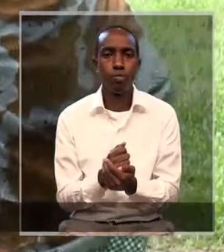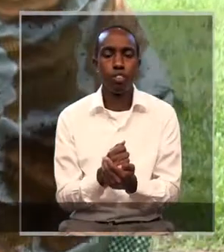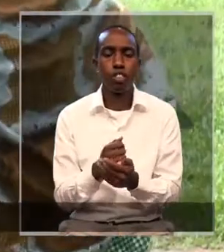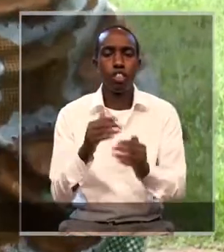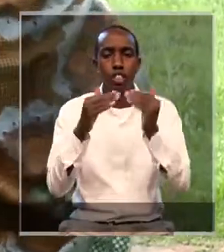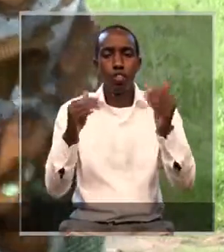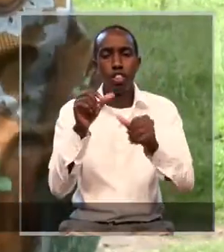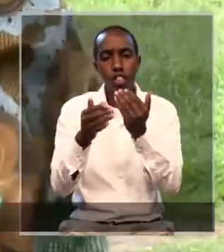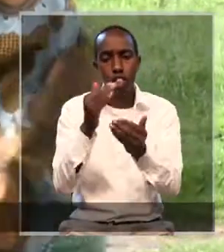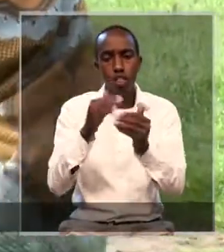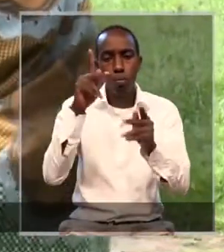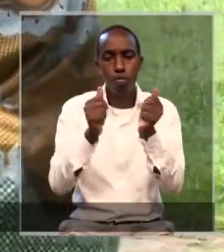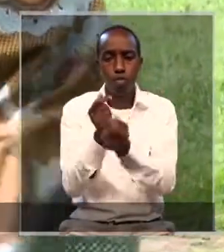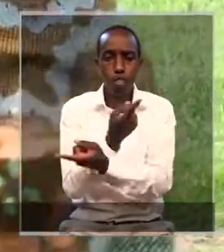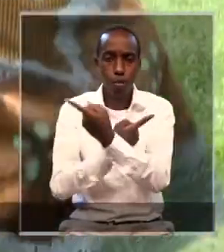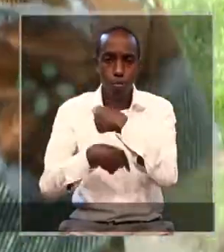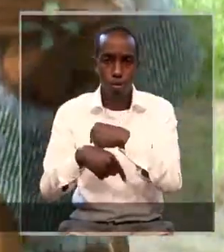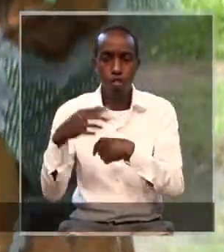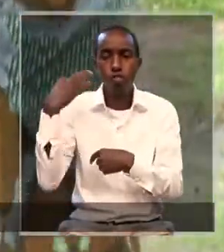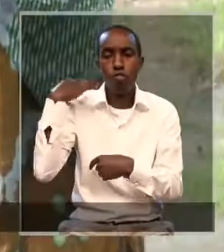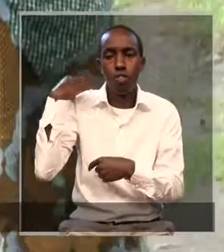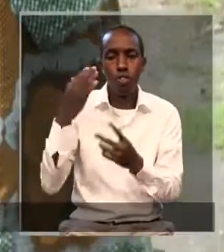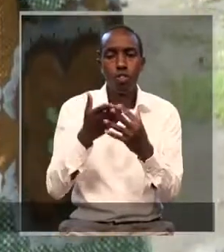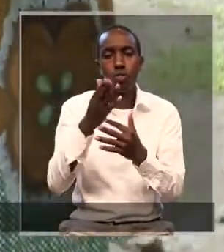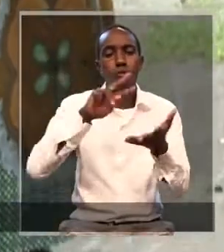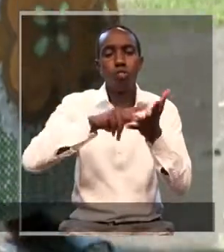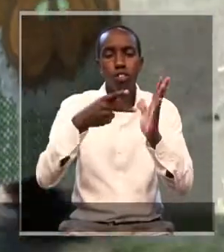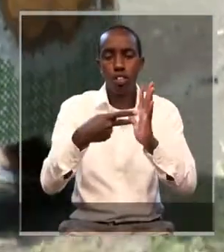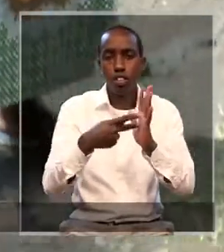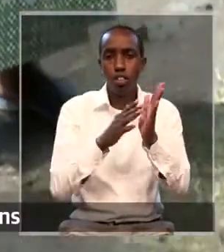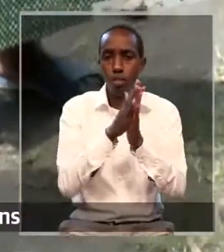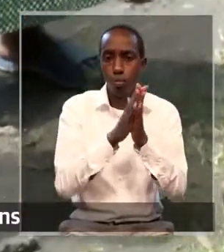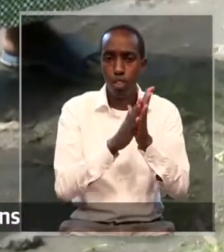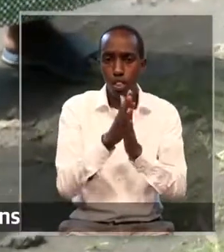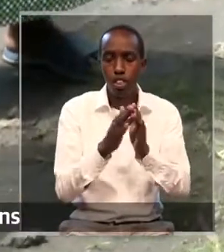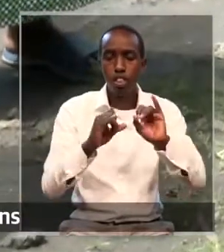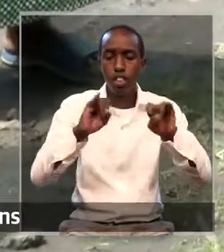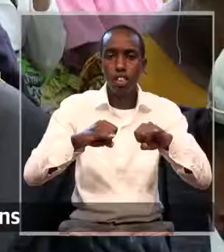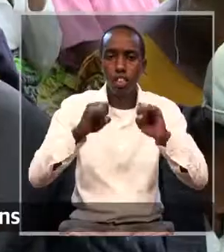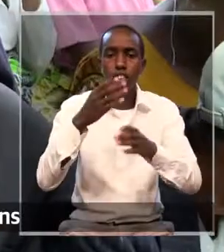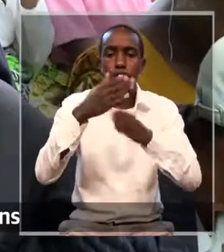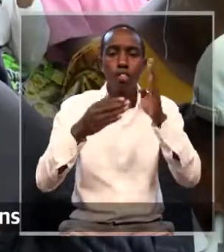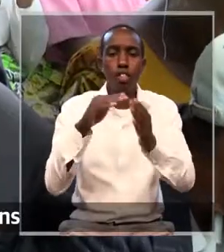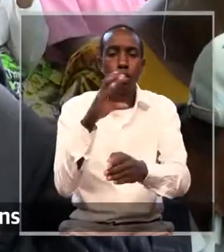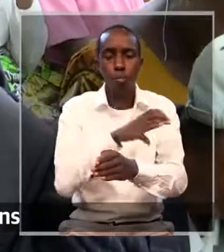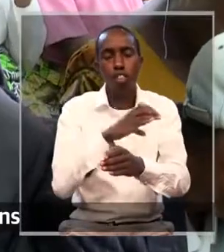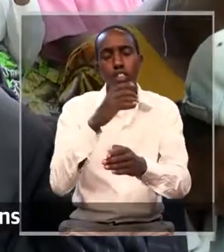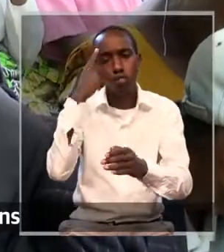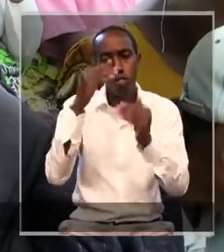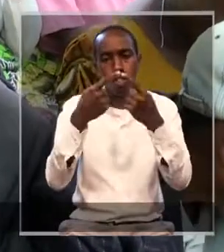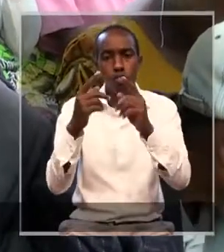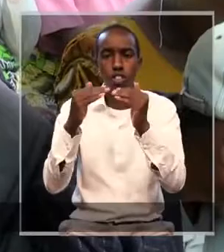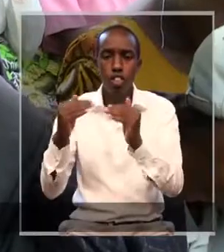mu rwego rwo kwita ku bafite ubumuga VSO ibinyujije mu mushinga Inspired yagerageje kubaka ubushobozi bw'inzego